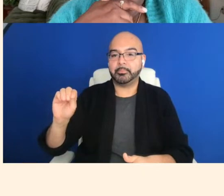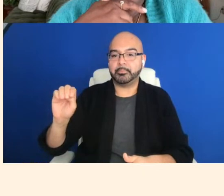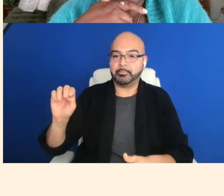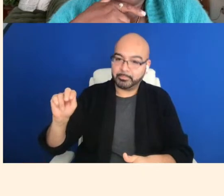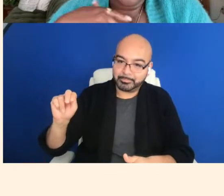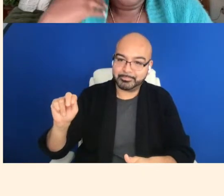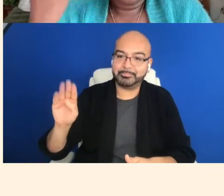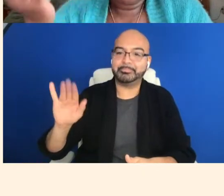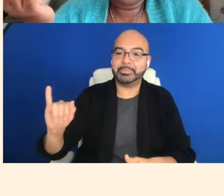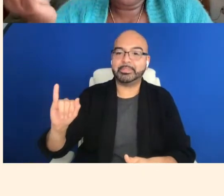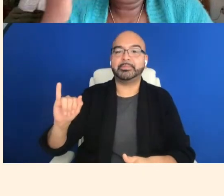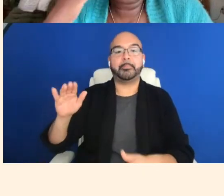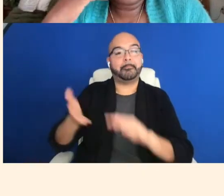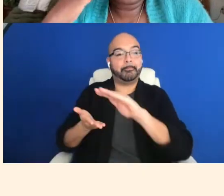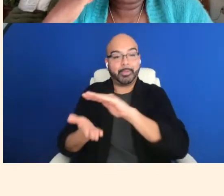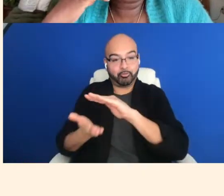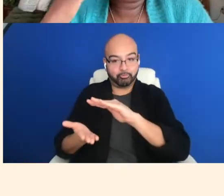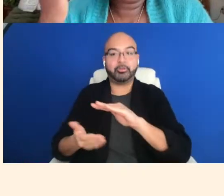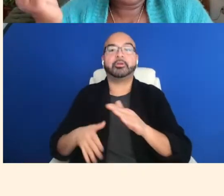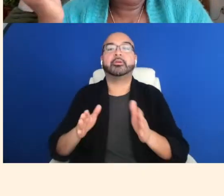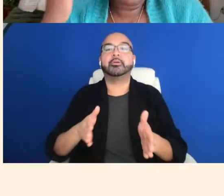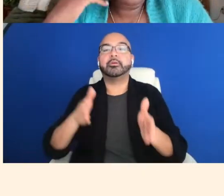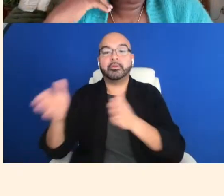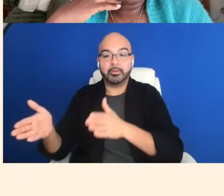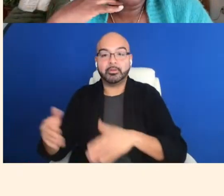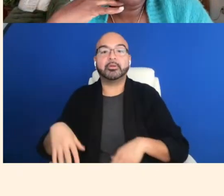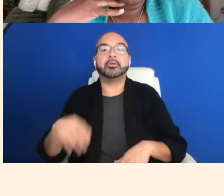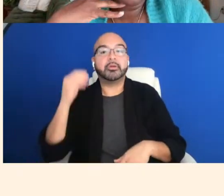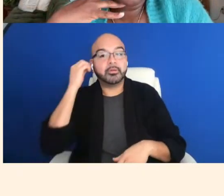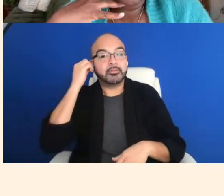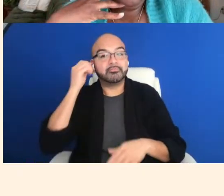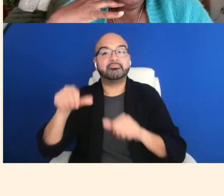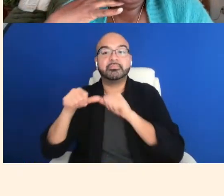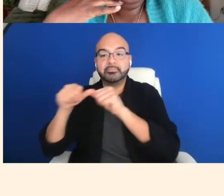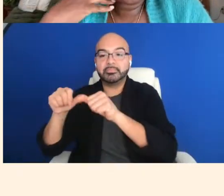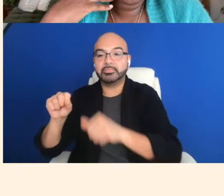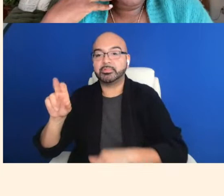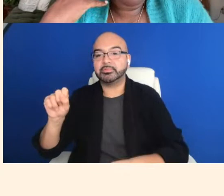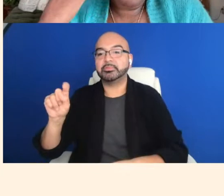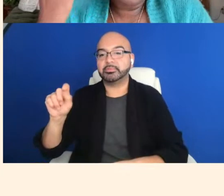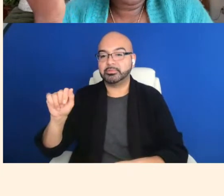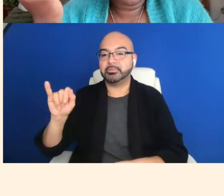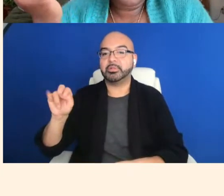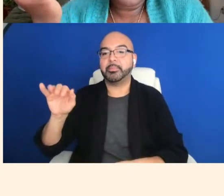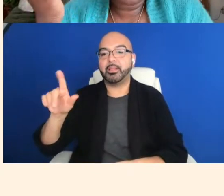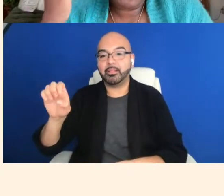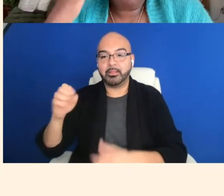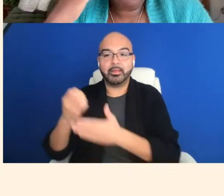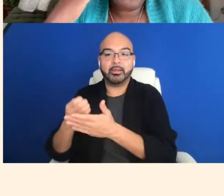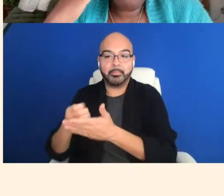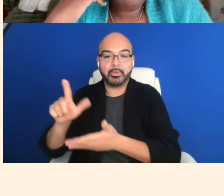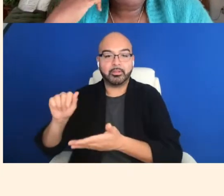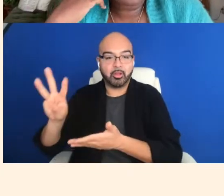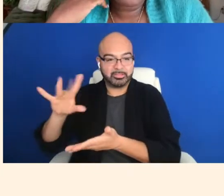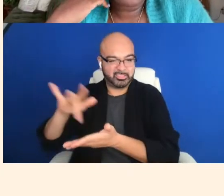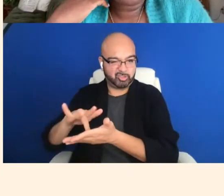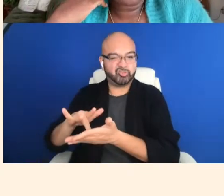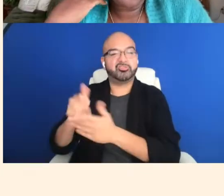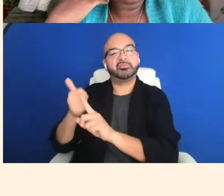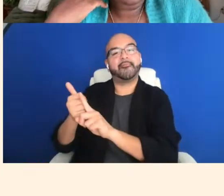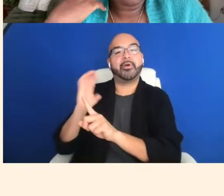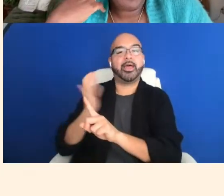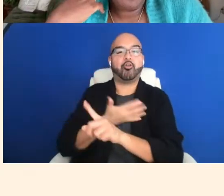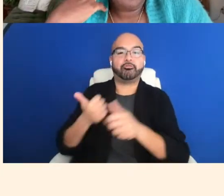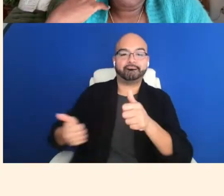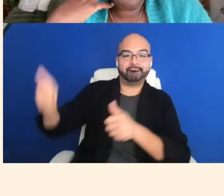California cooperative. And then there are organizations like the Sustainable Economies Law Center, who actually is our parent organization